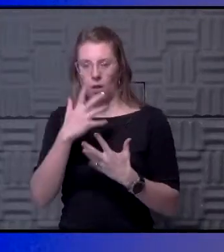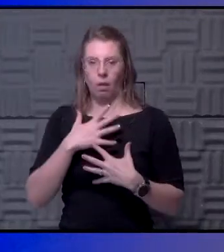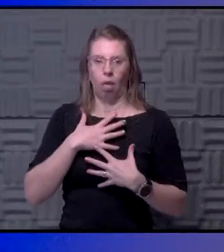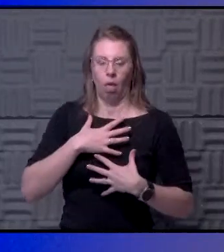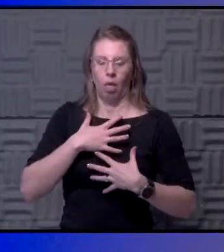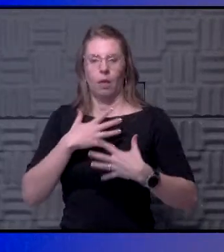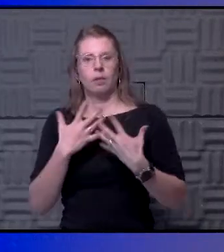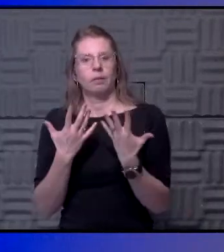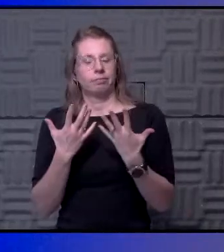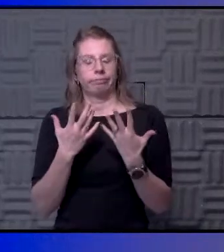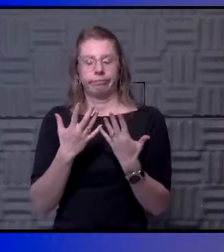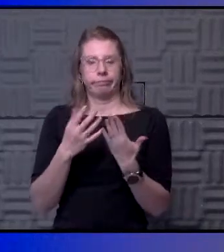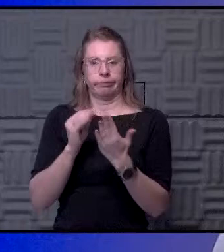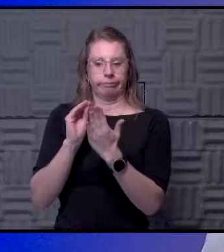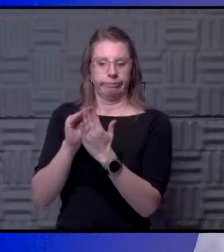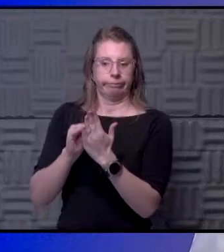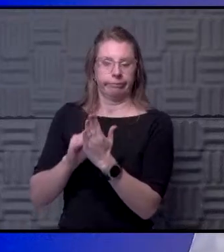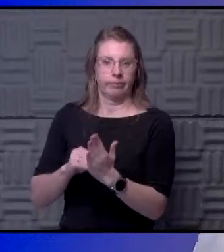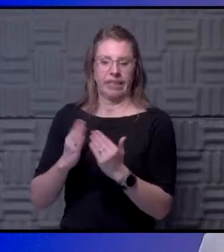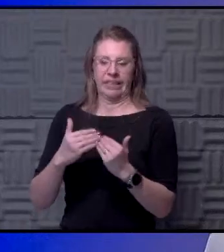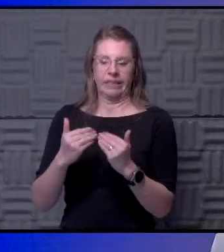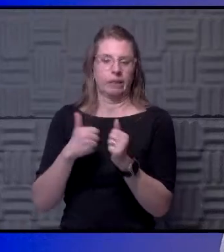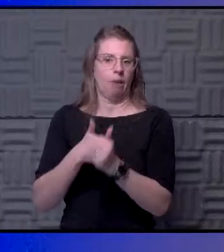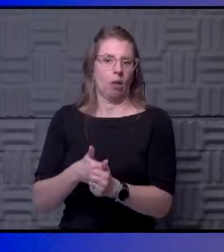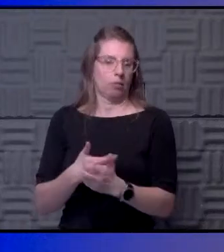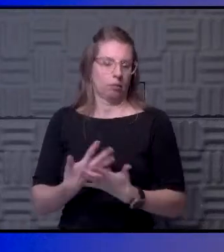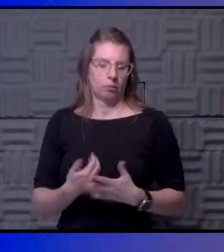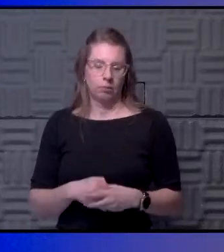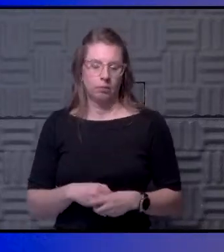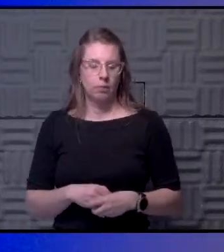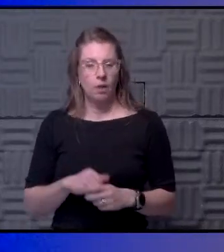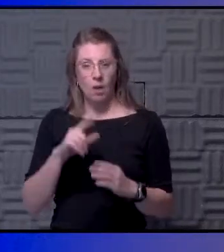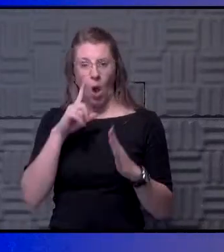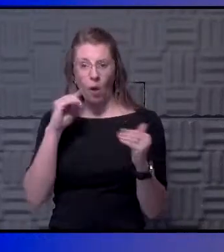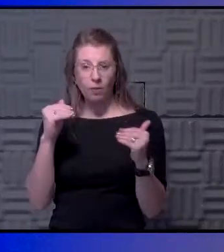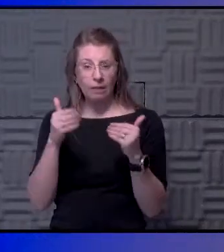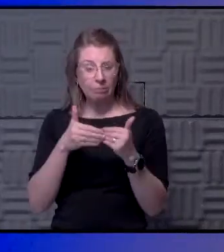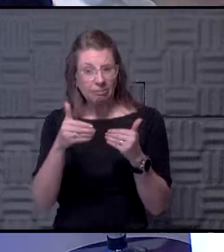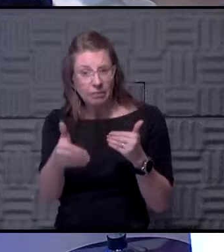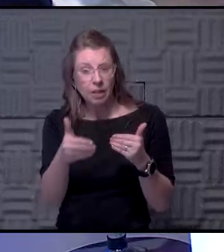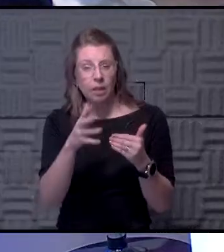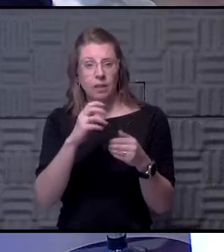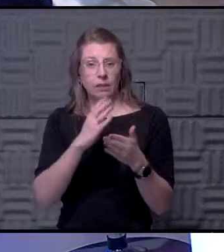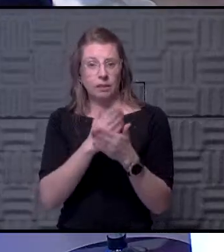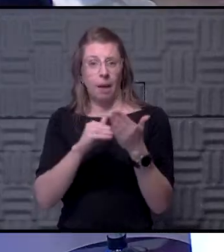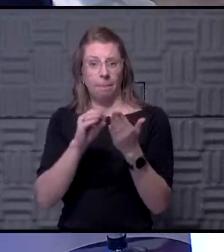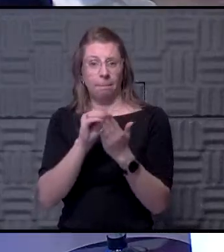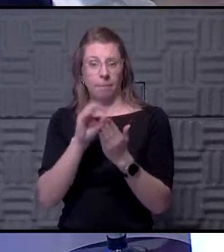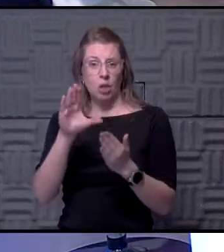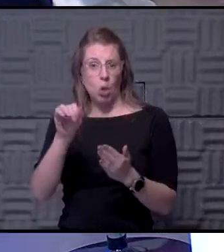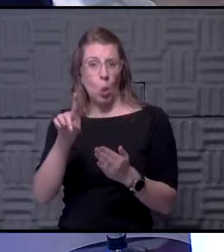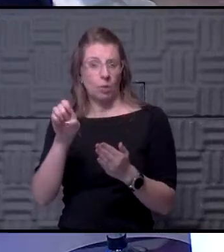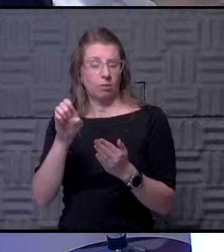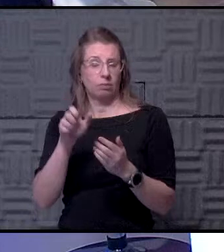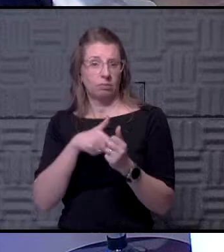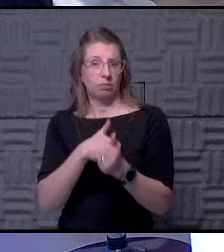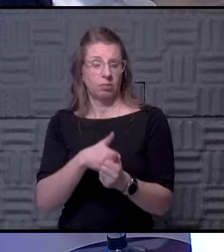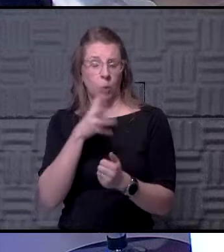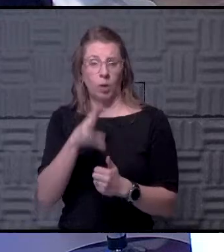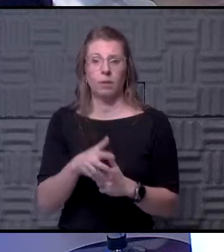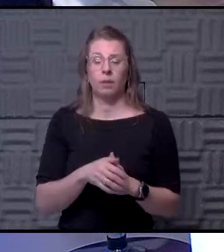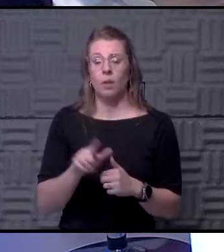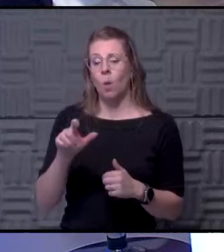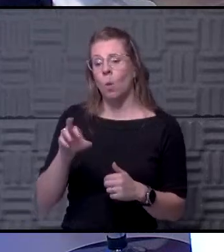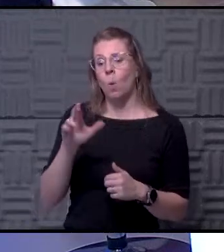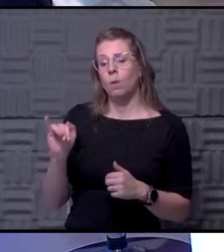dyspnea. I mean, that's going to be a pretty easy thing to do. Hopefully, moving forward, there will be some of that coding. Yep. Okay, and Lori, she has kind of a